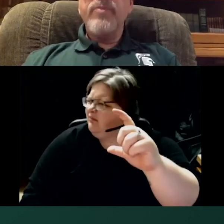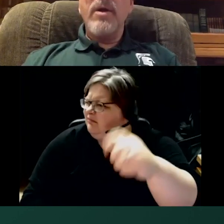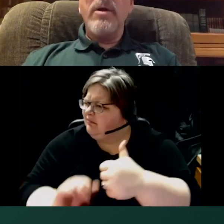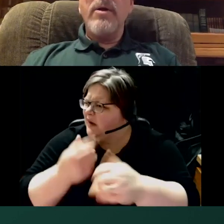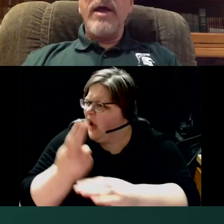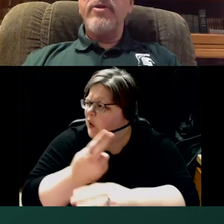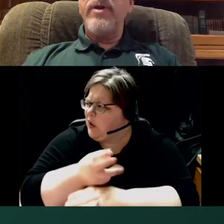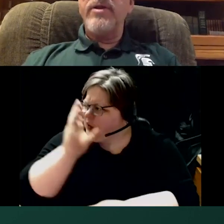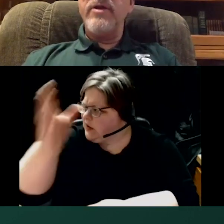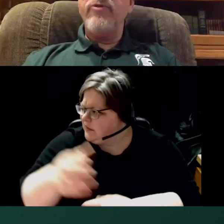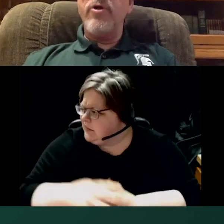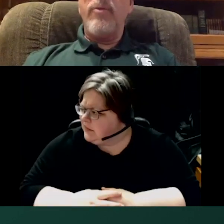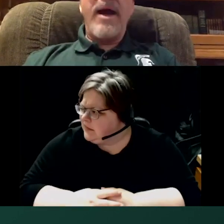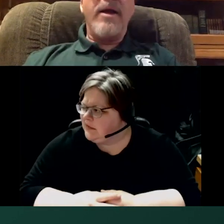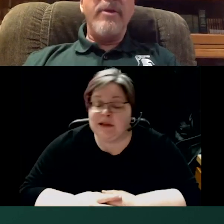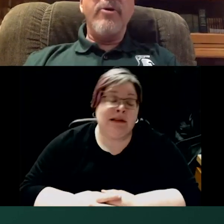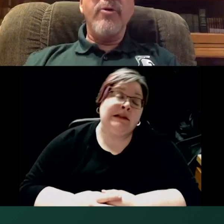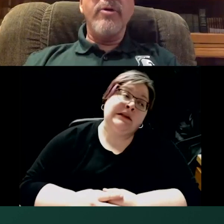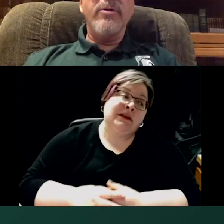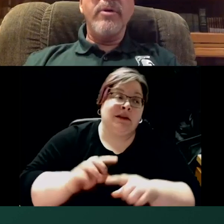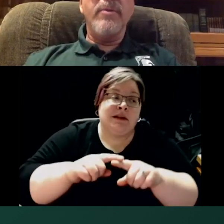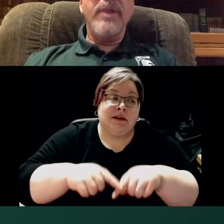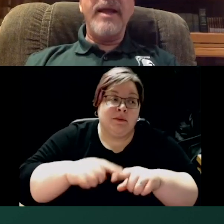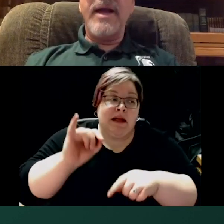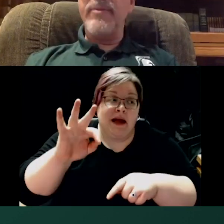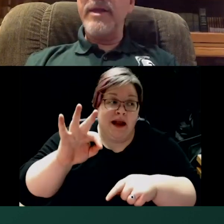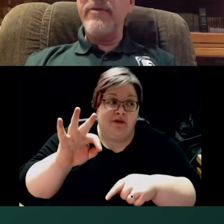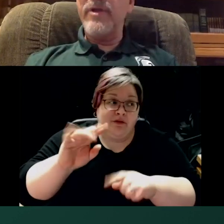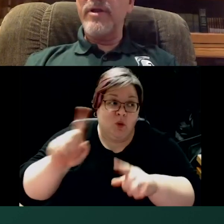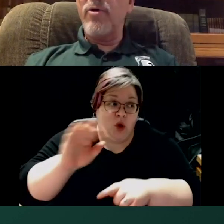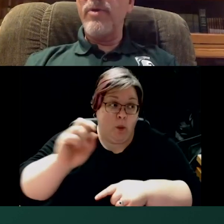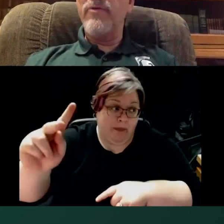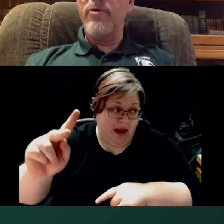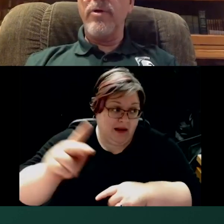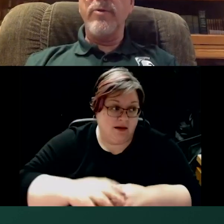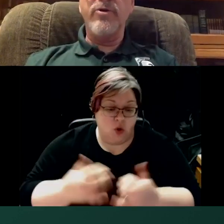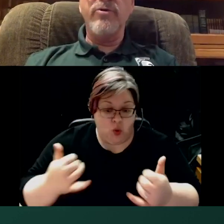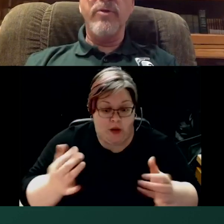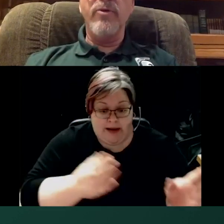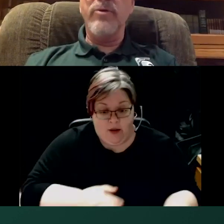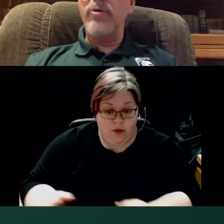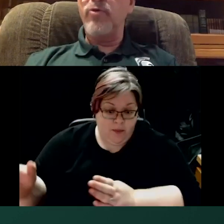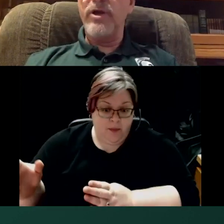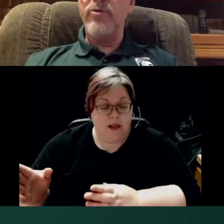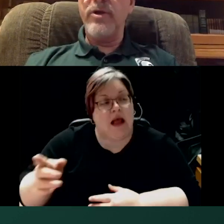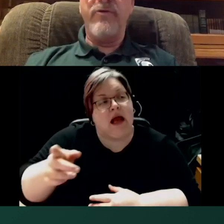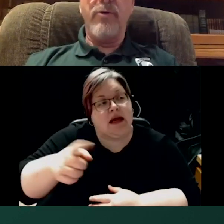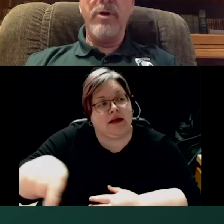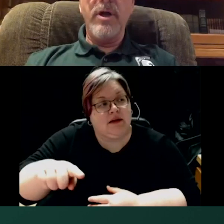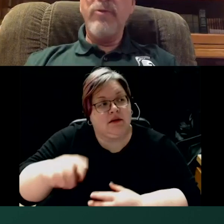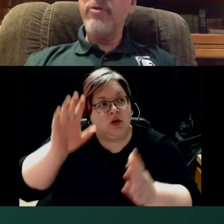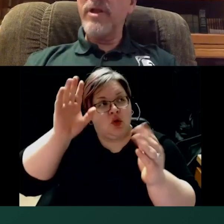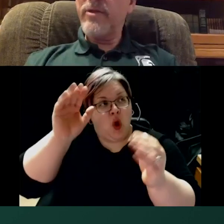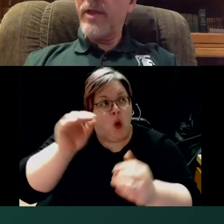Well, that depends on if we go back. I mean, the current plan, I believe, is they're hoping for a return to the moon around